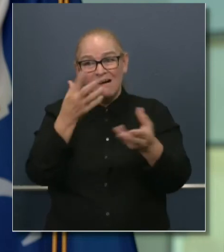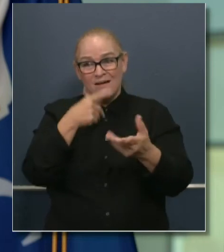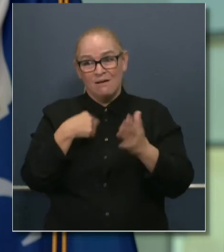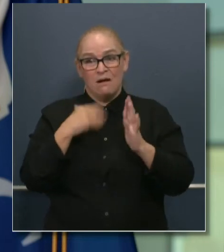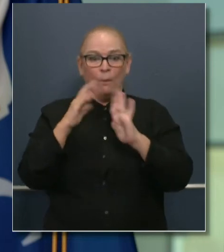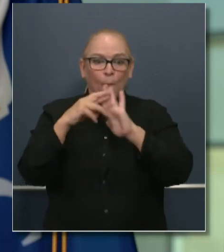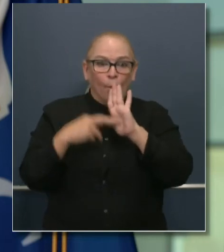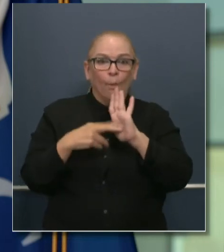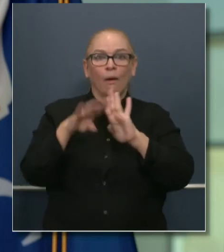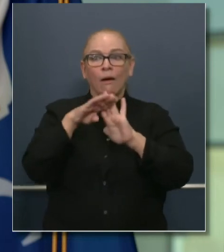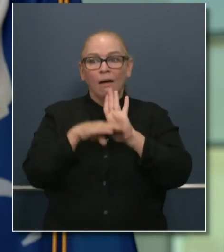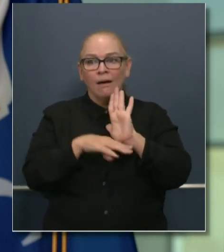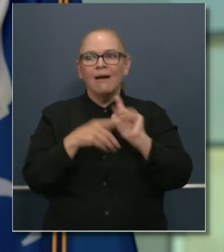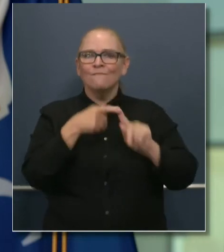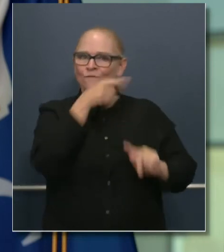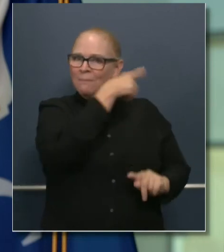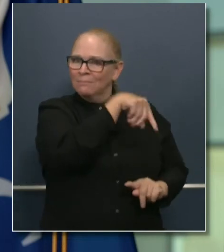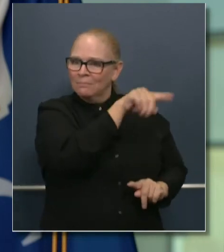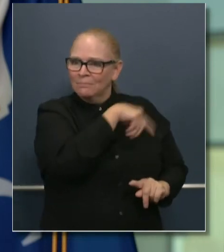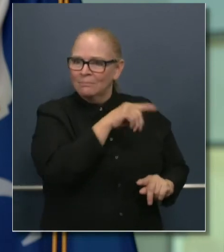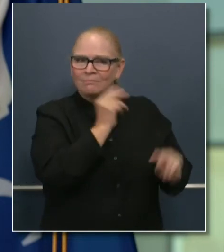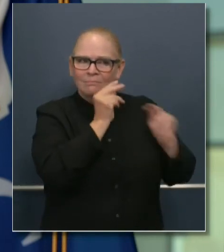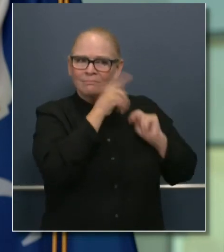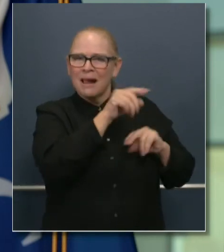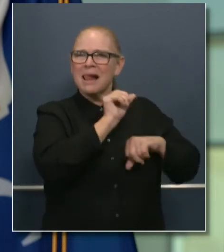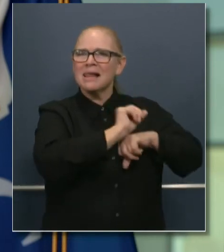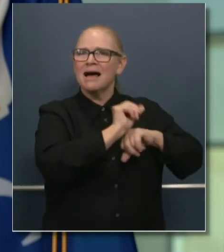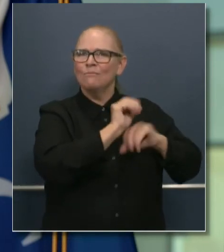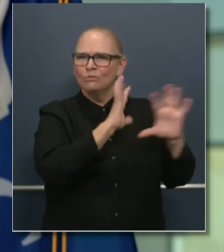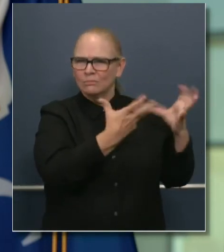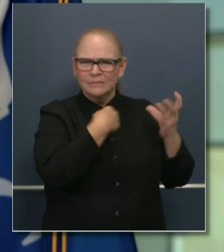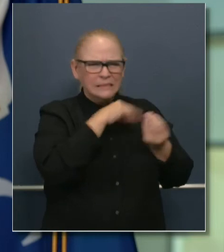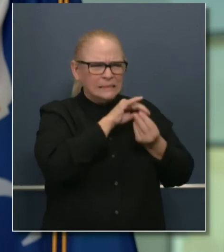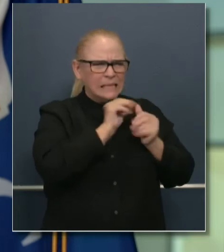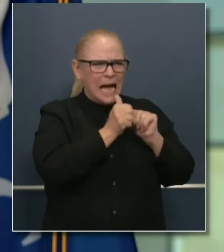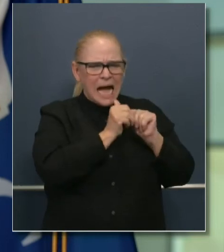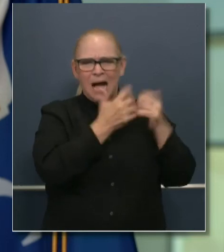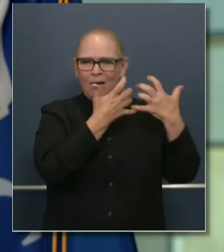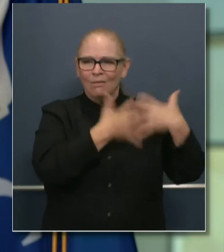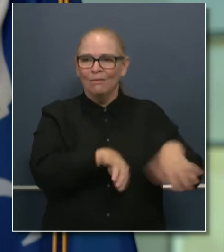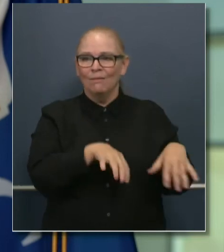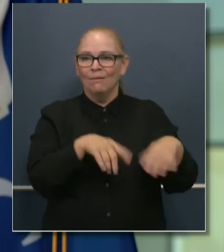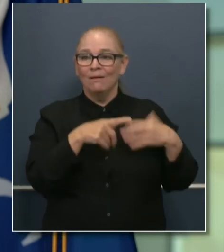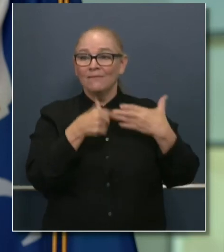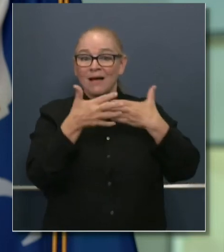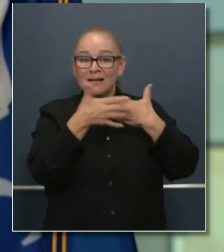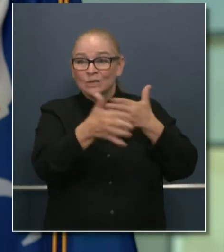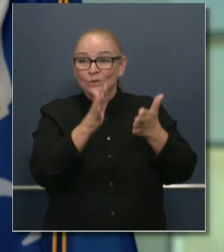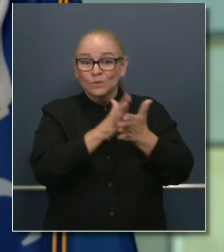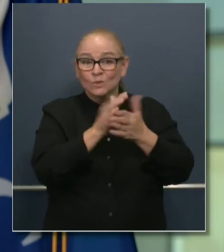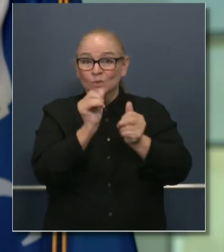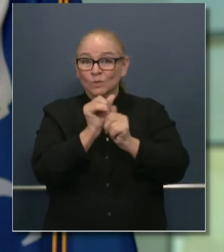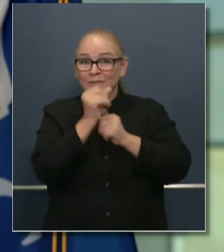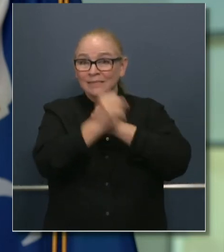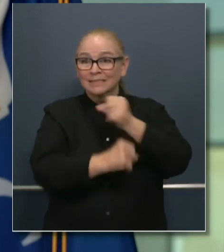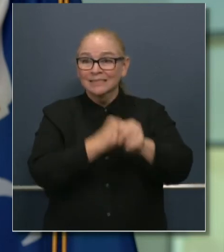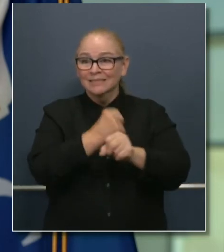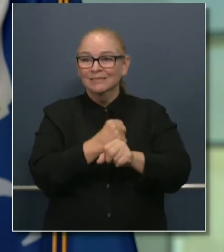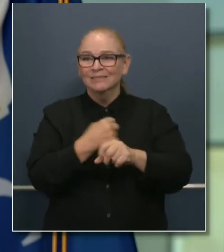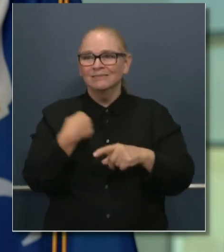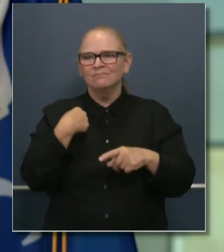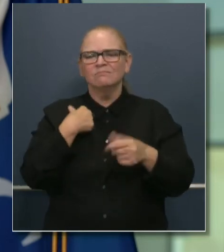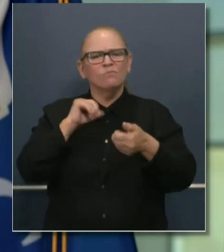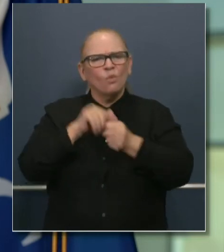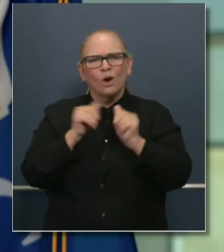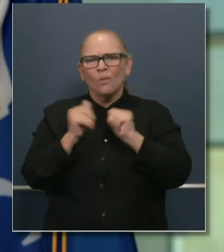out and the announcement we made a few weeks ago as it relates to the upcoming school year. It's been done in the spirit of collaboration